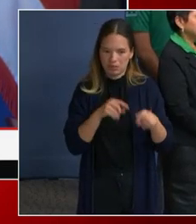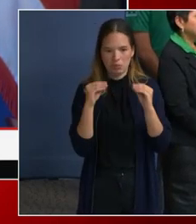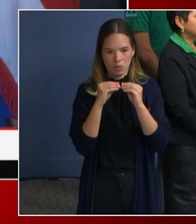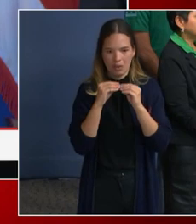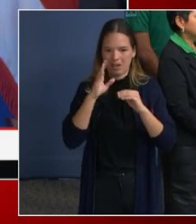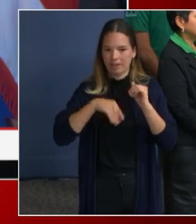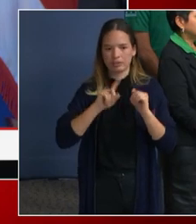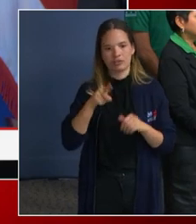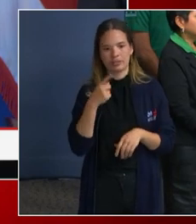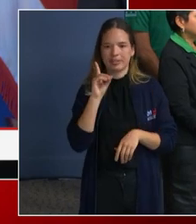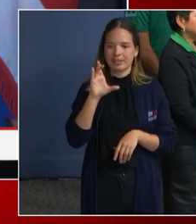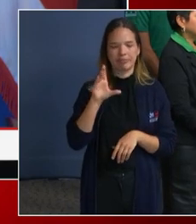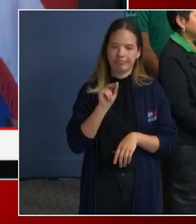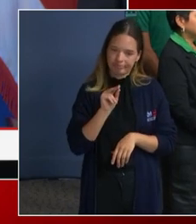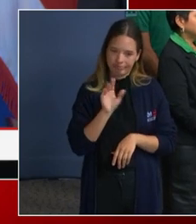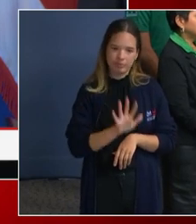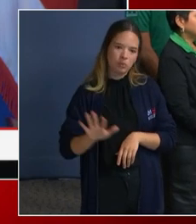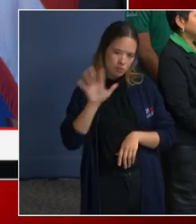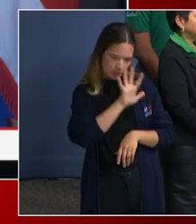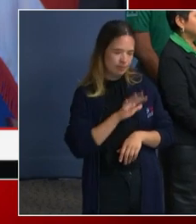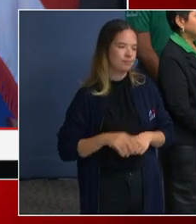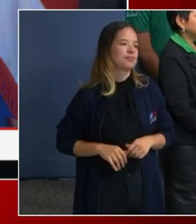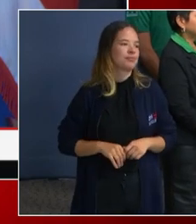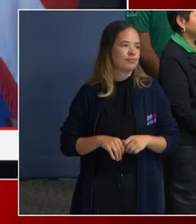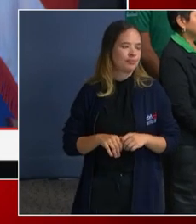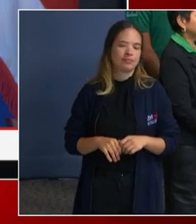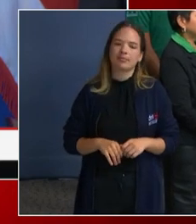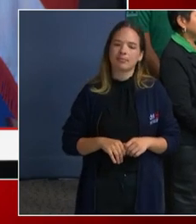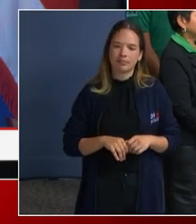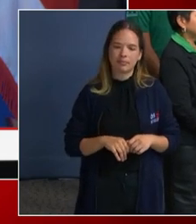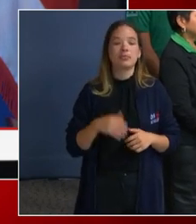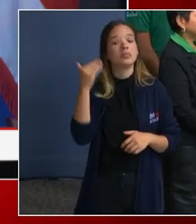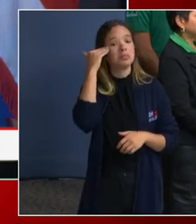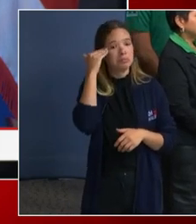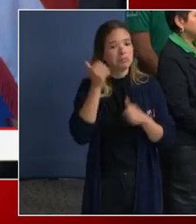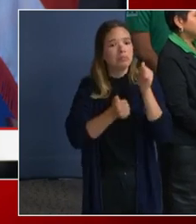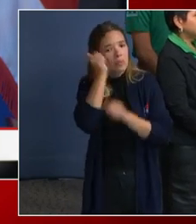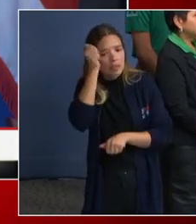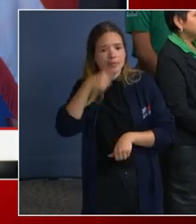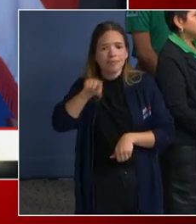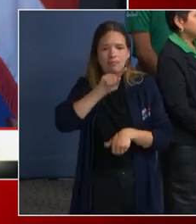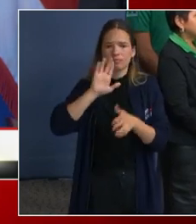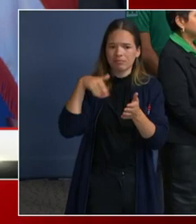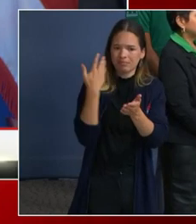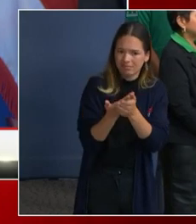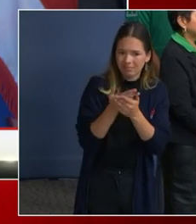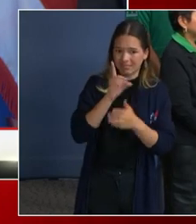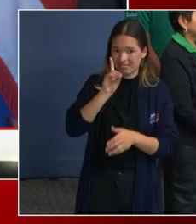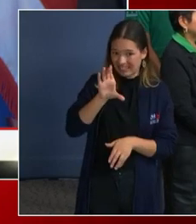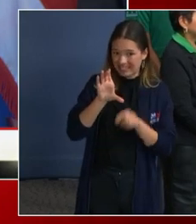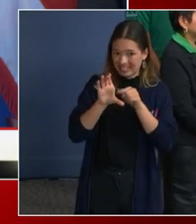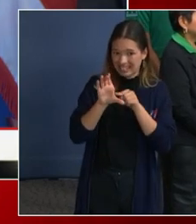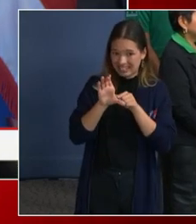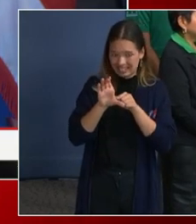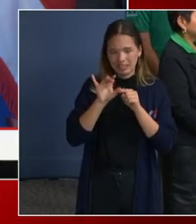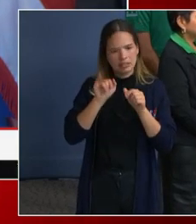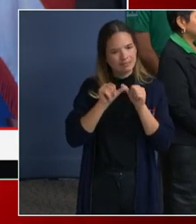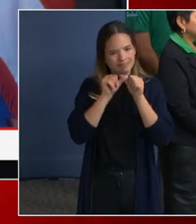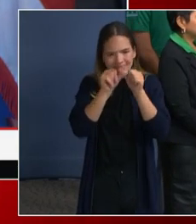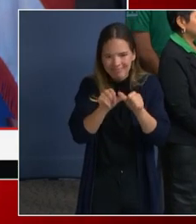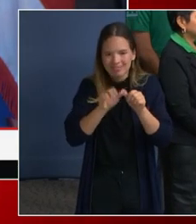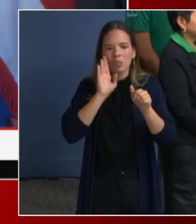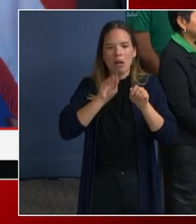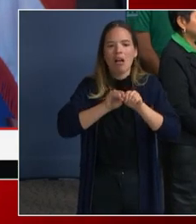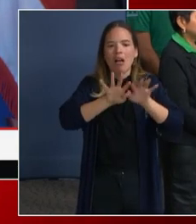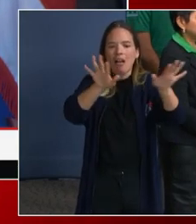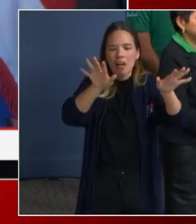mayor said, that the majority of those arriving are just passing through, and for those who do stay, we will do what we always do. We will welcome them into our